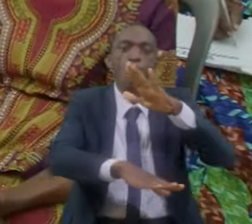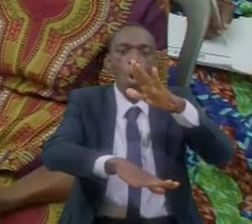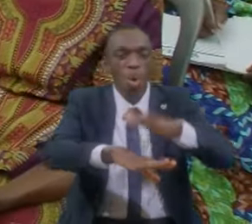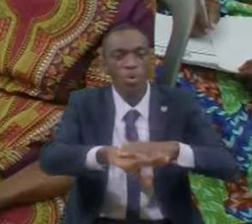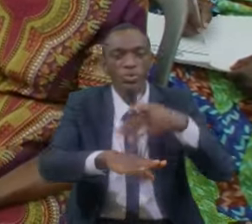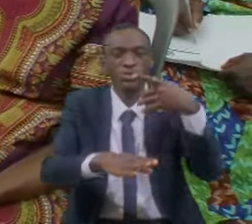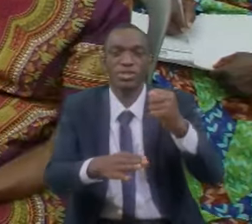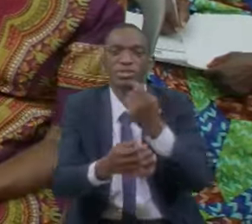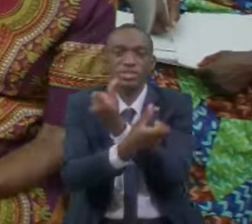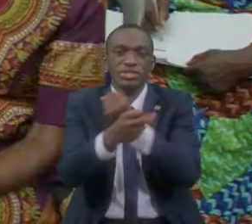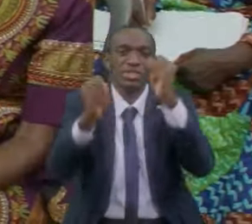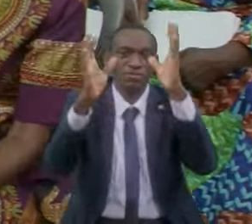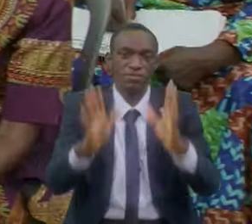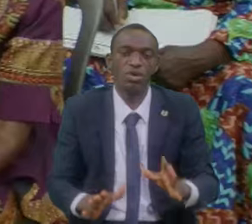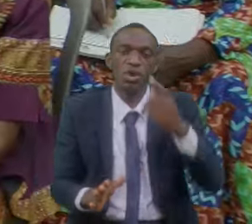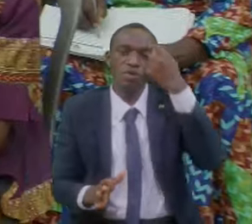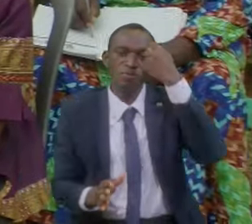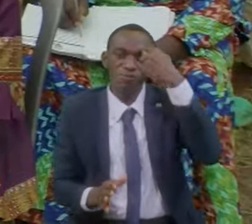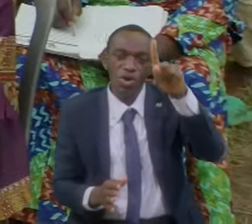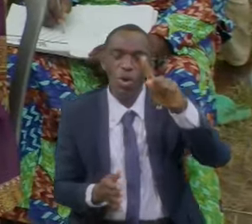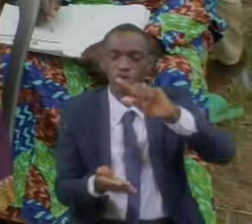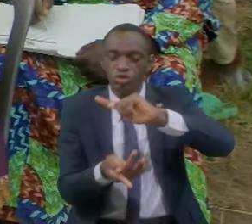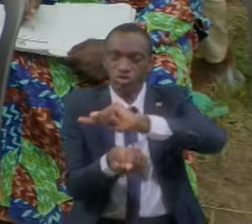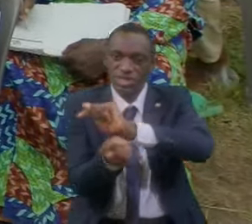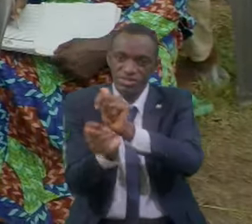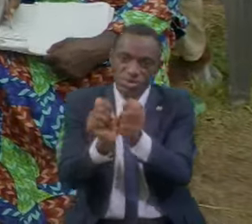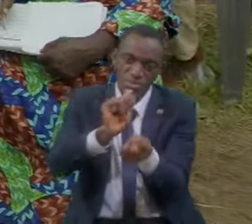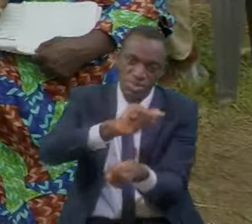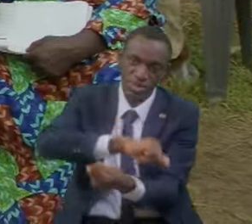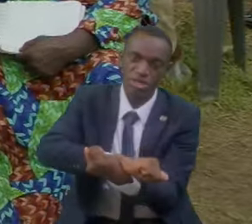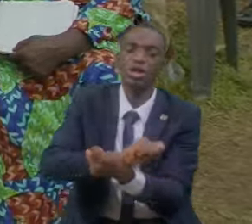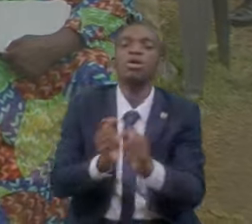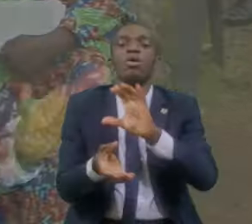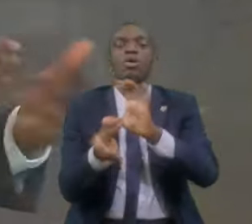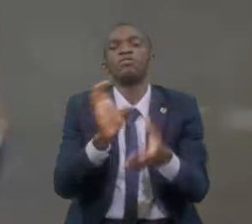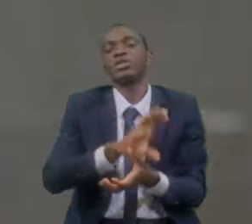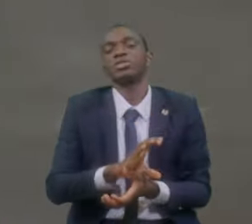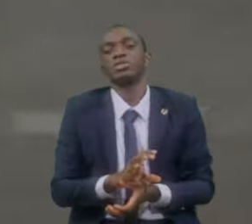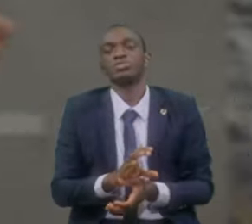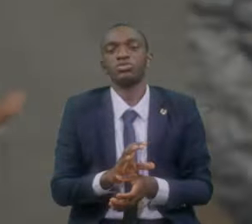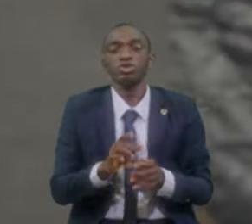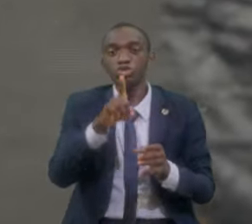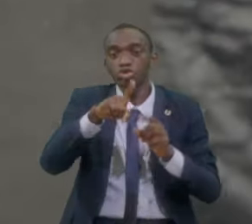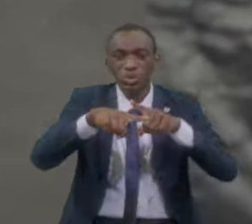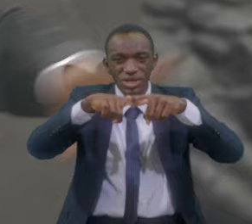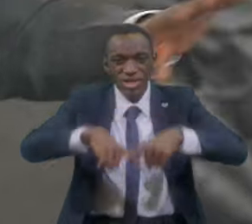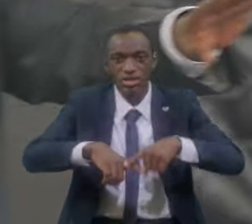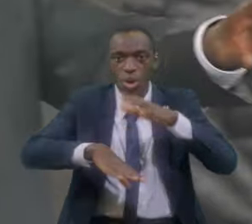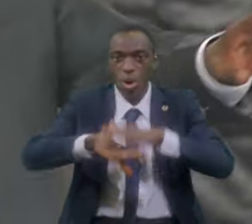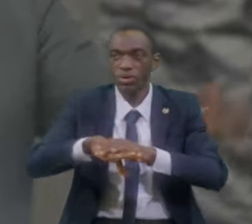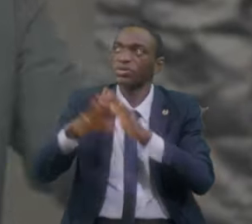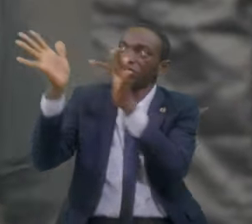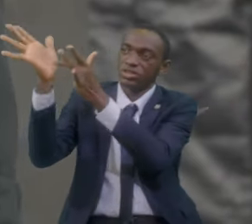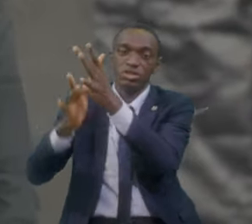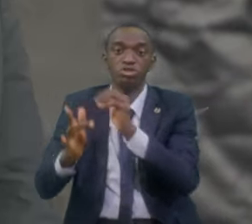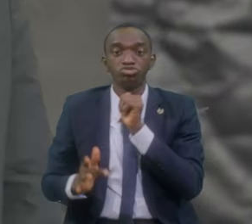for transforming conversion. You lean on him. You don't depend on your own strength. I can